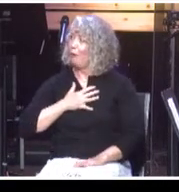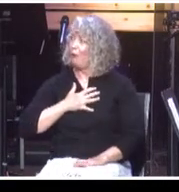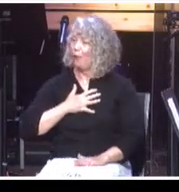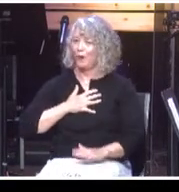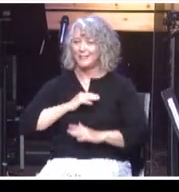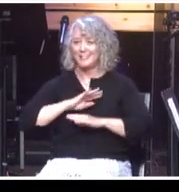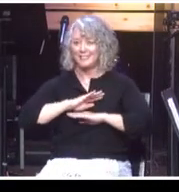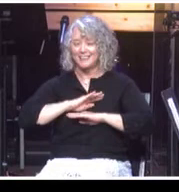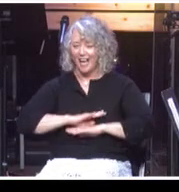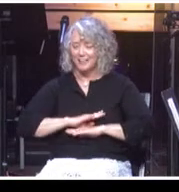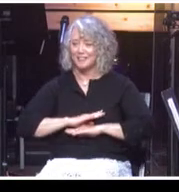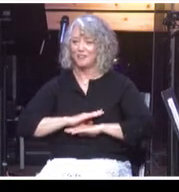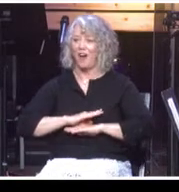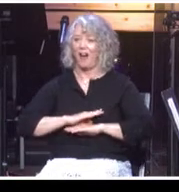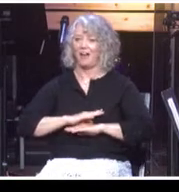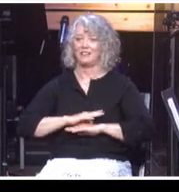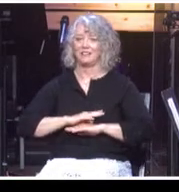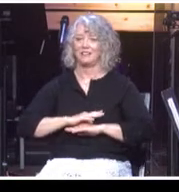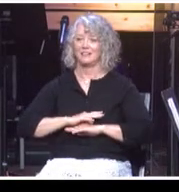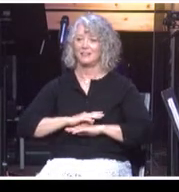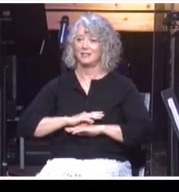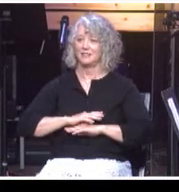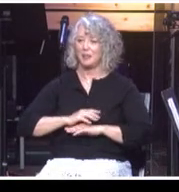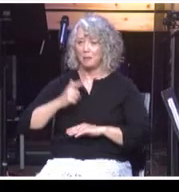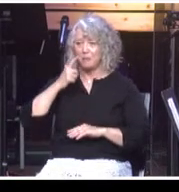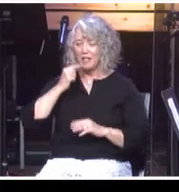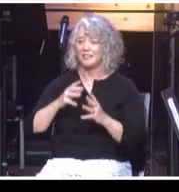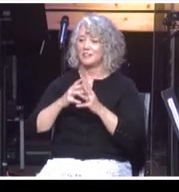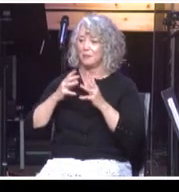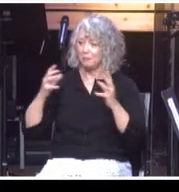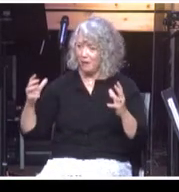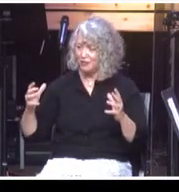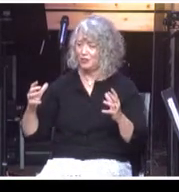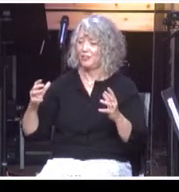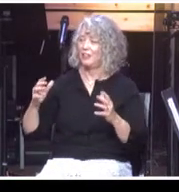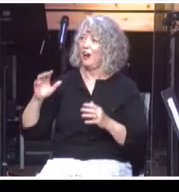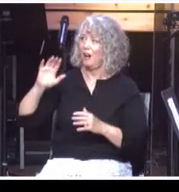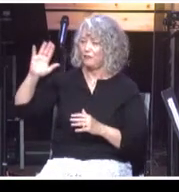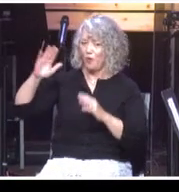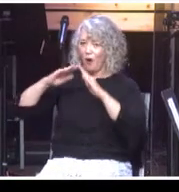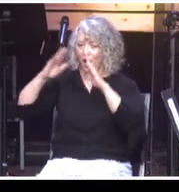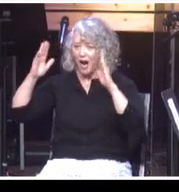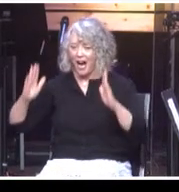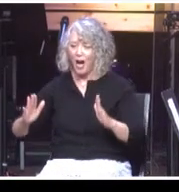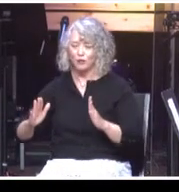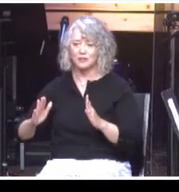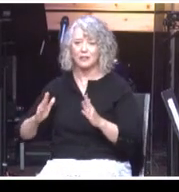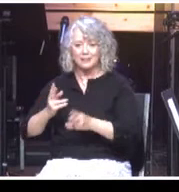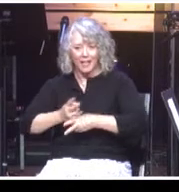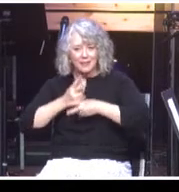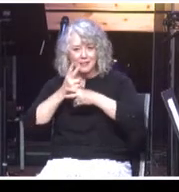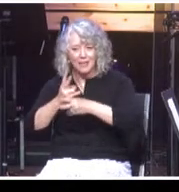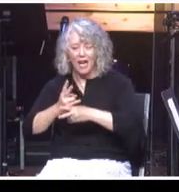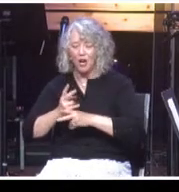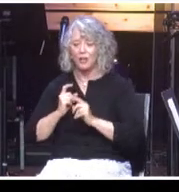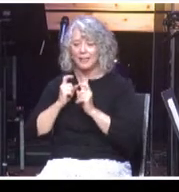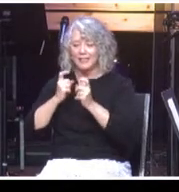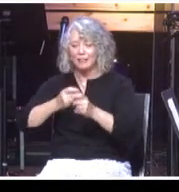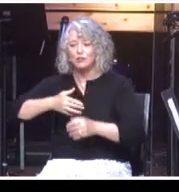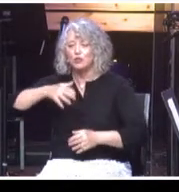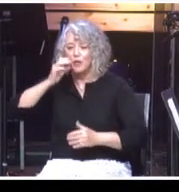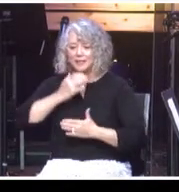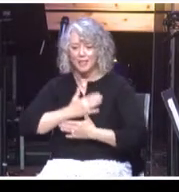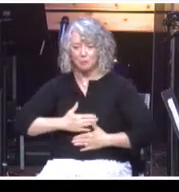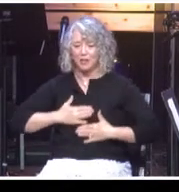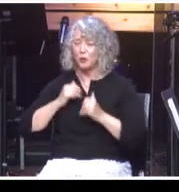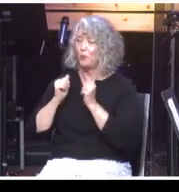abundantly satisfied with the fullness of your house, and you give them drink from the river of your pleasures, and for with you